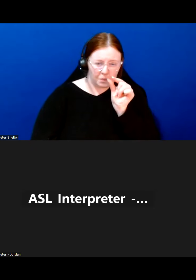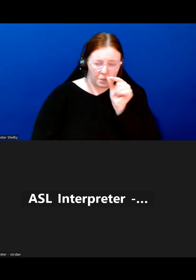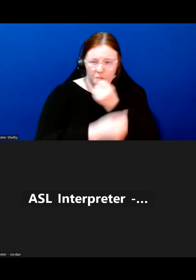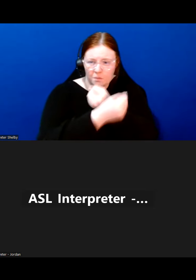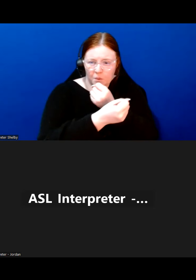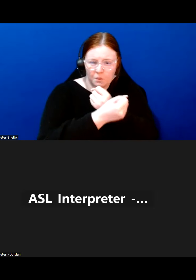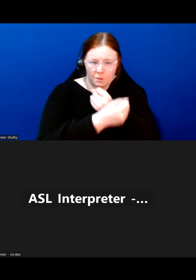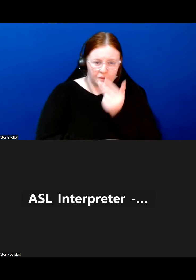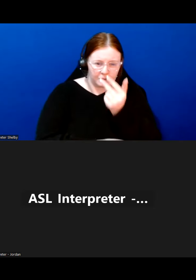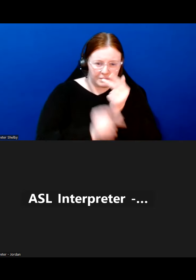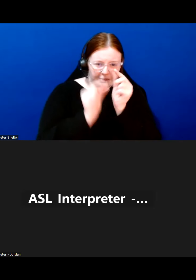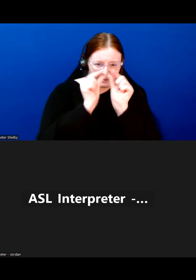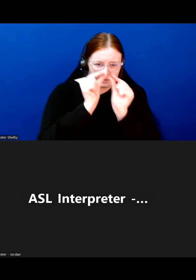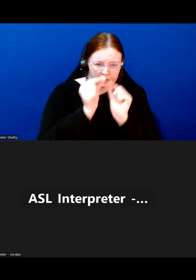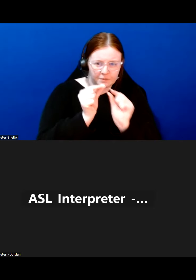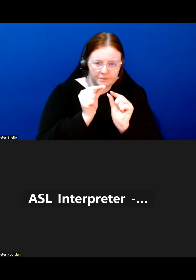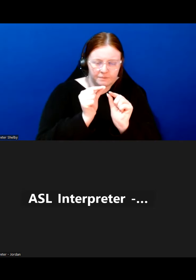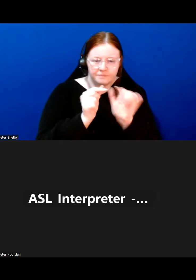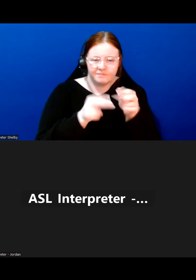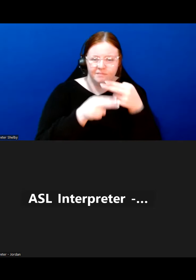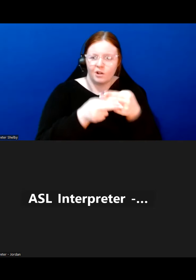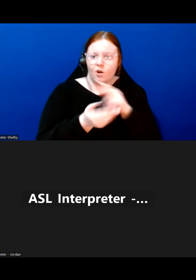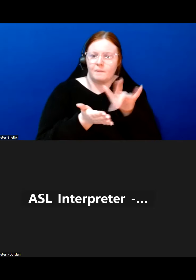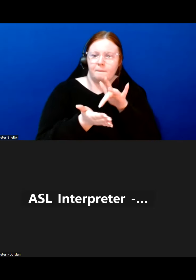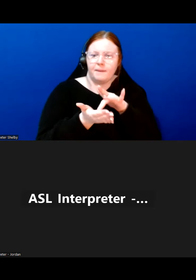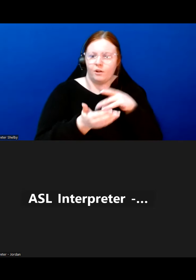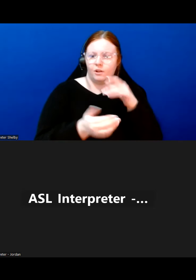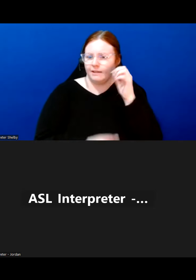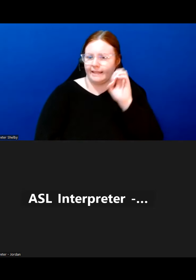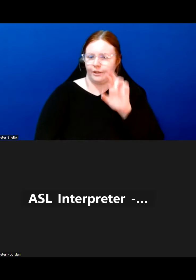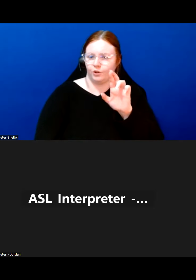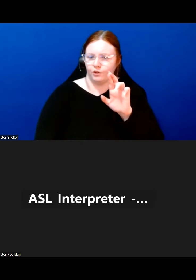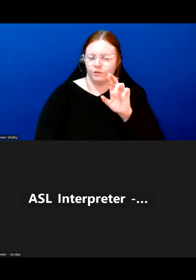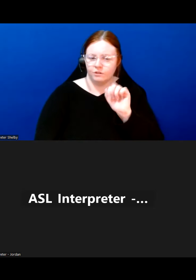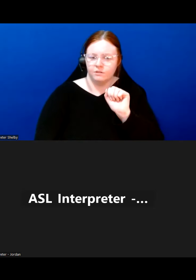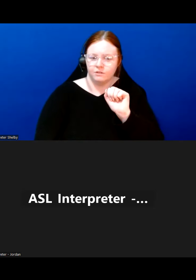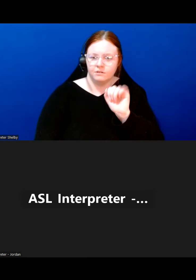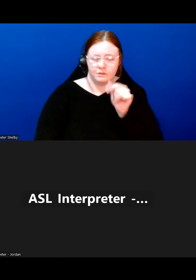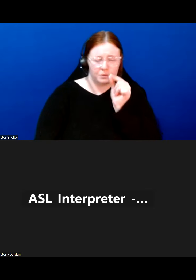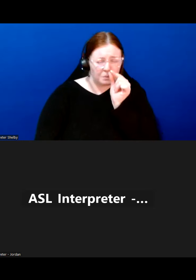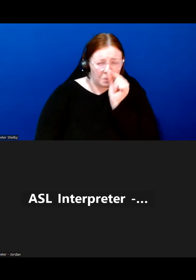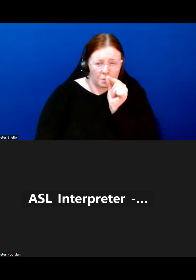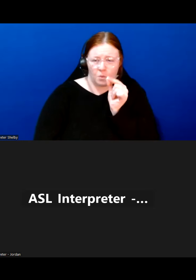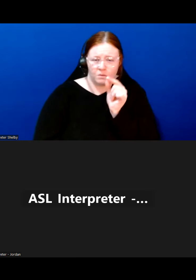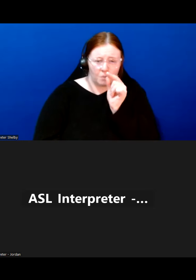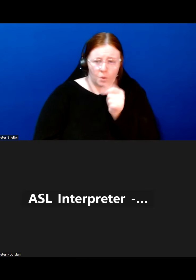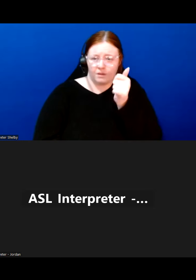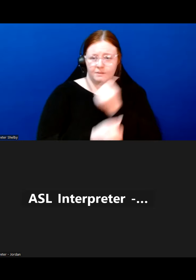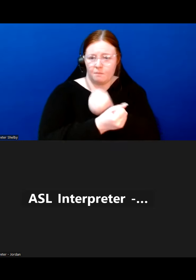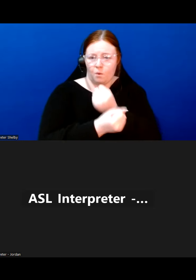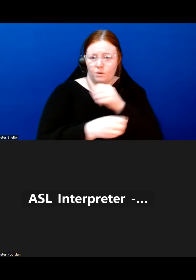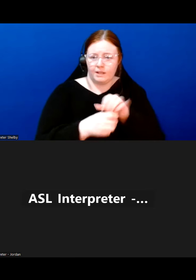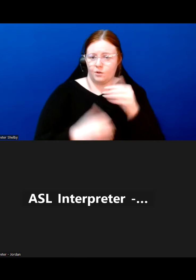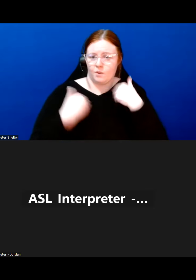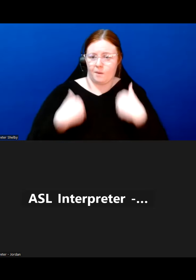there in what we call the middle ear. They're the tiniest bone in your body is actually in